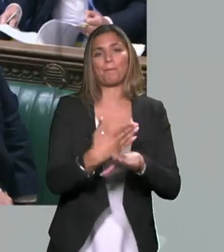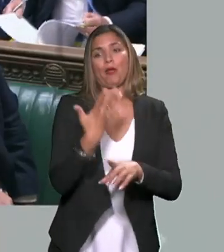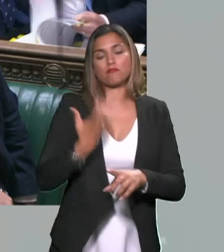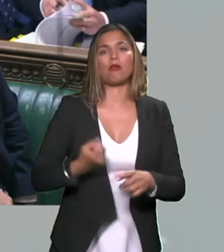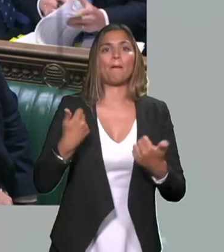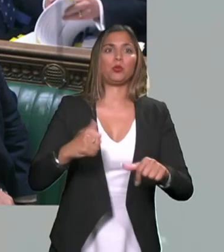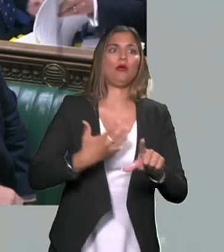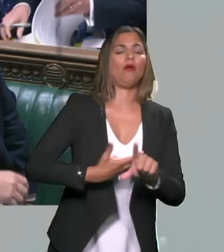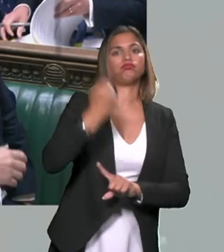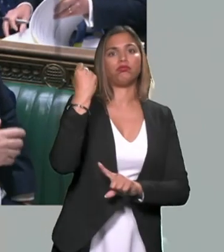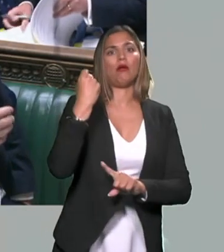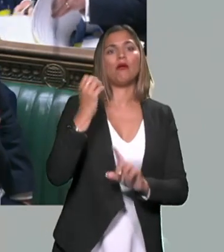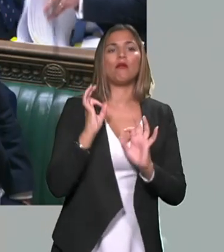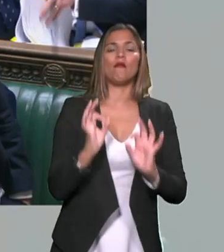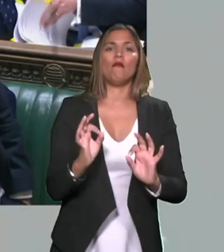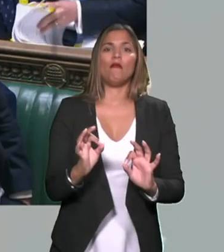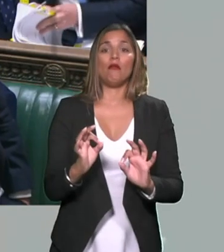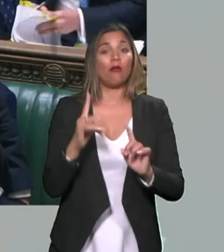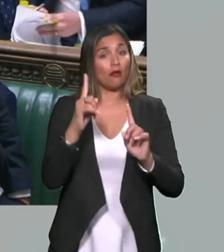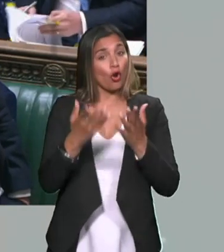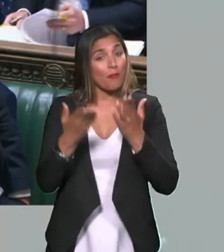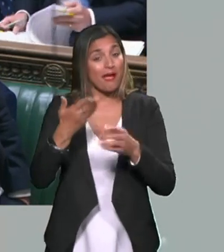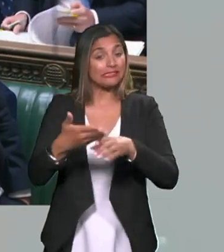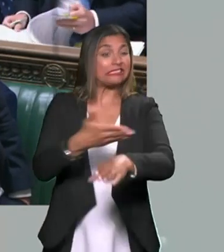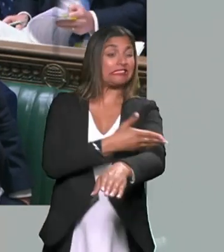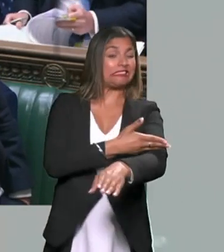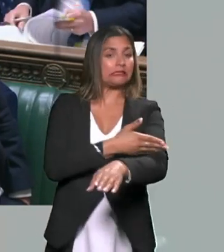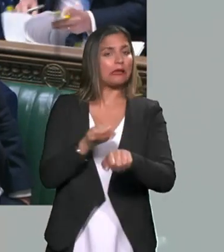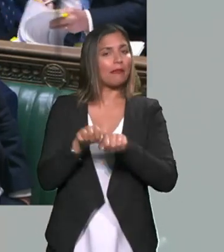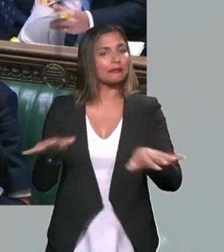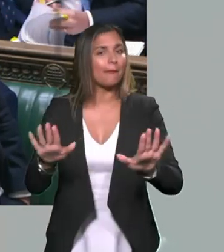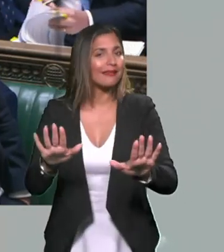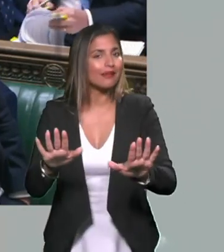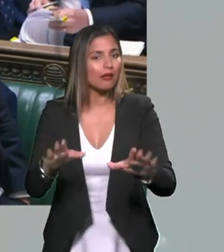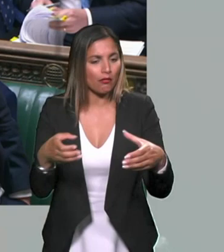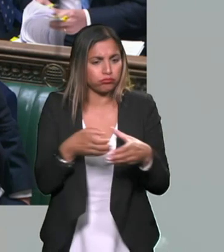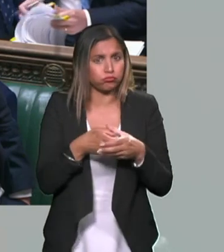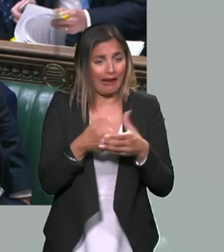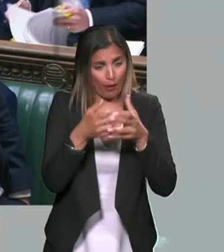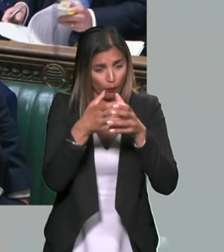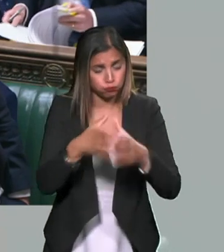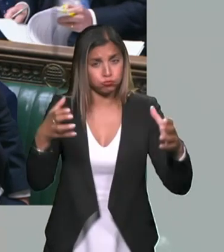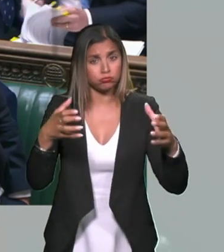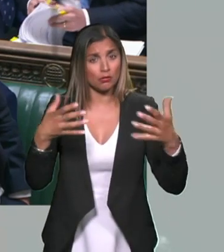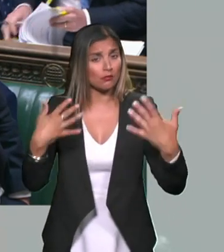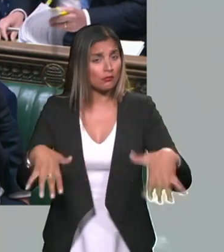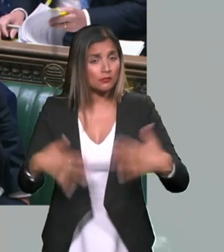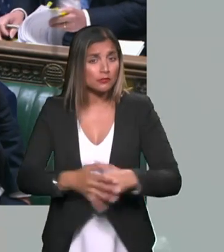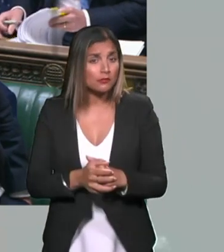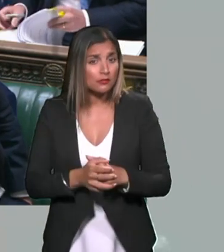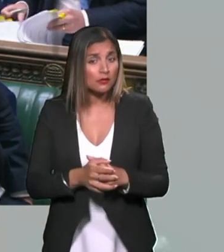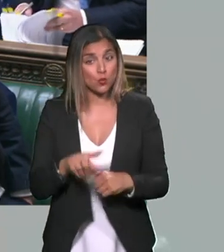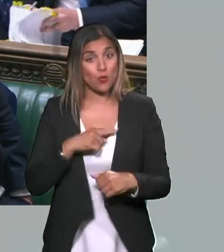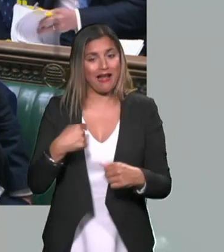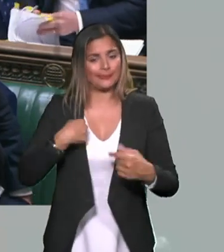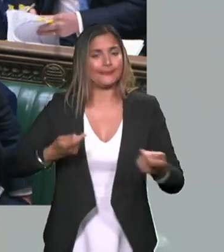pandemic began. And one of the consolations of leaving office at this particular time, Mr. Speaker, is